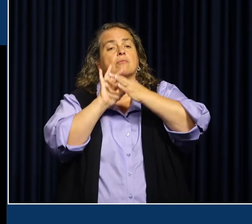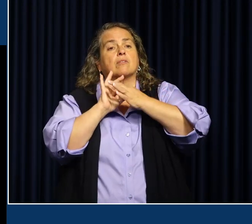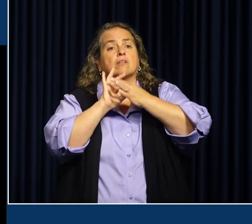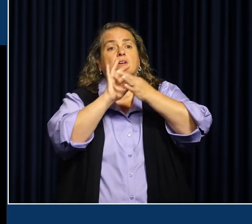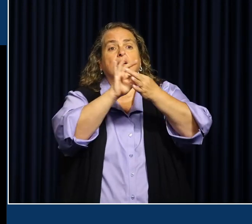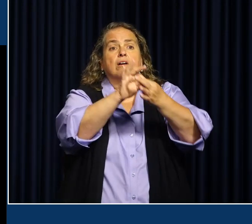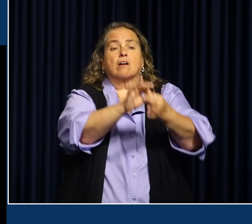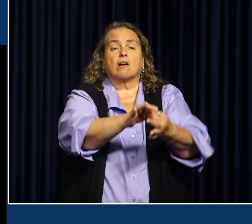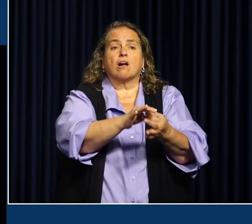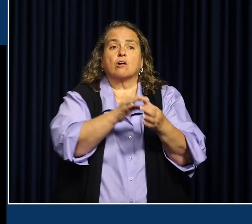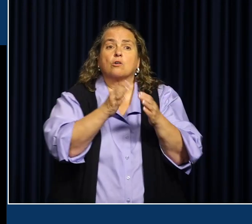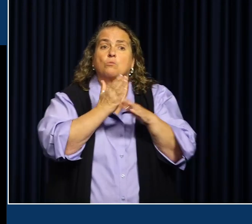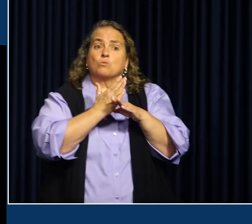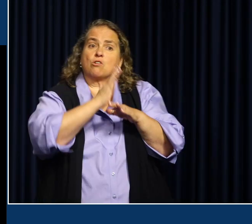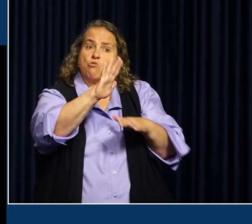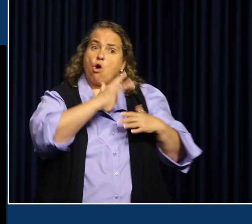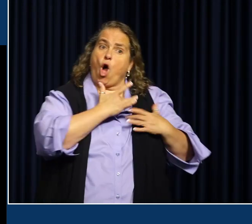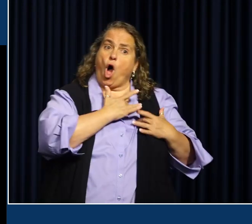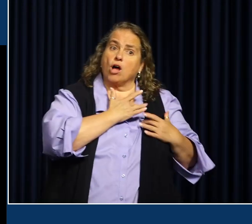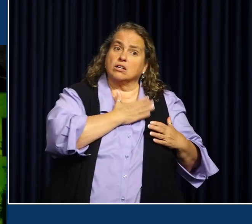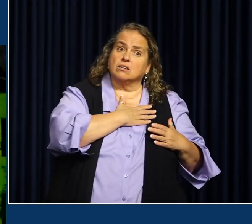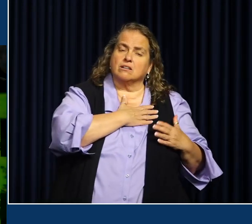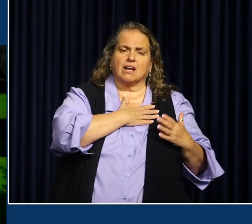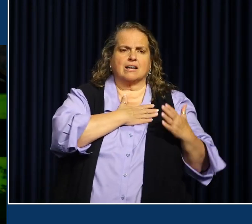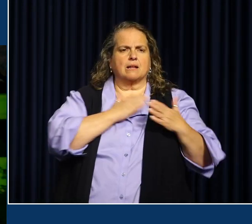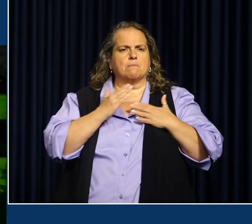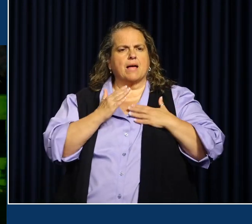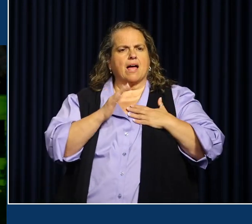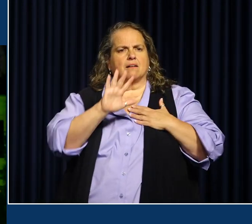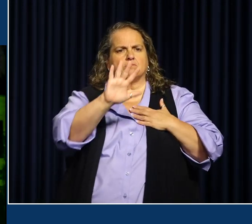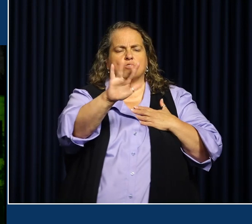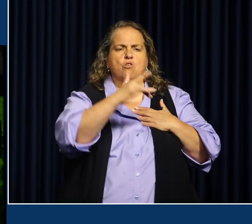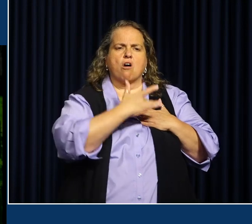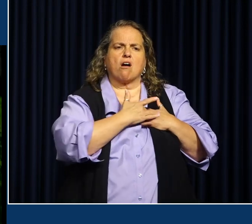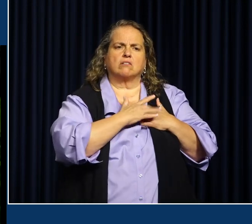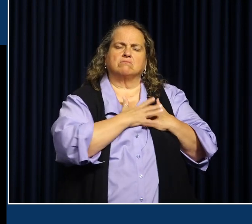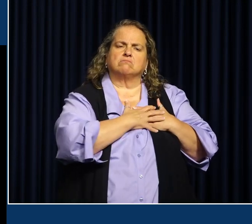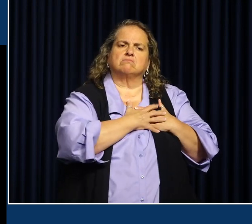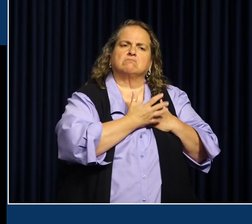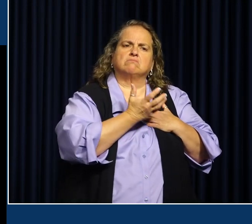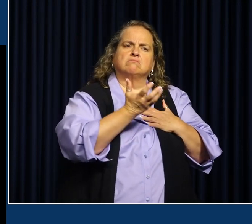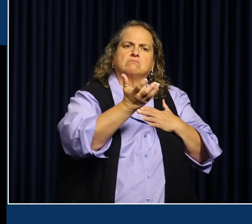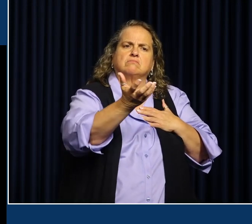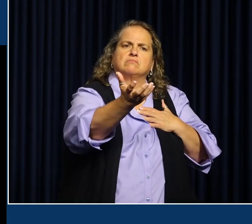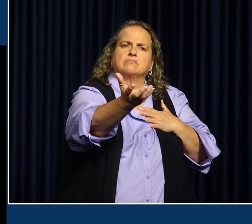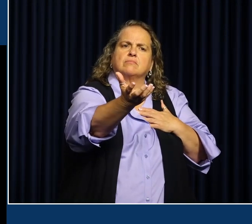between your heart and mine.